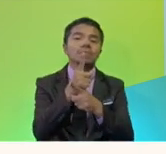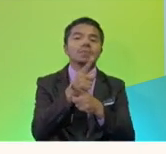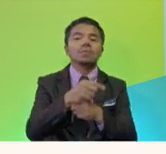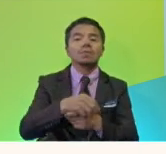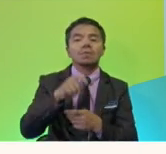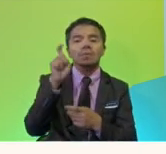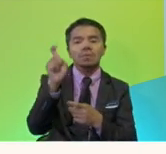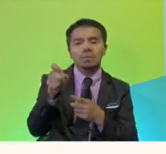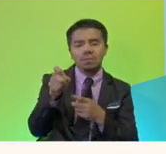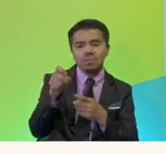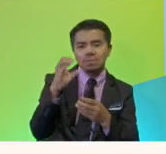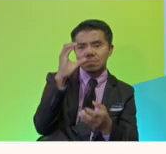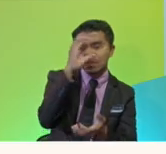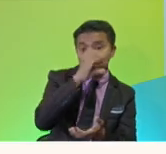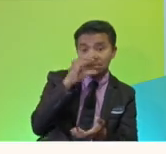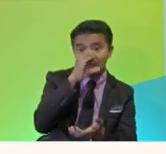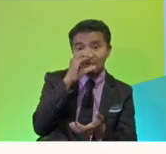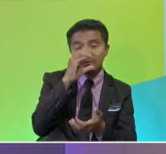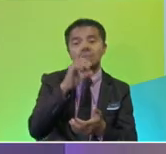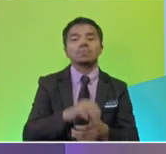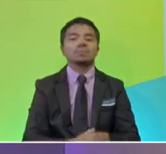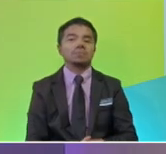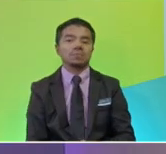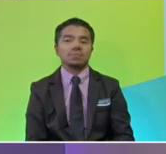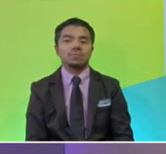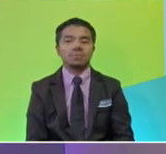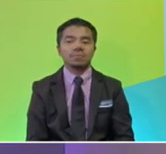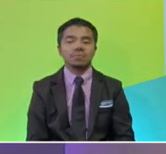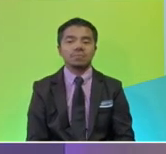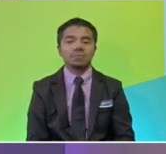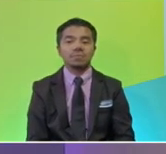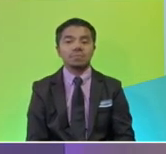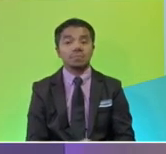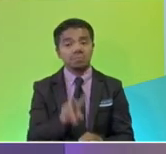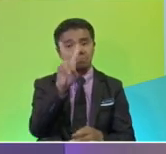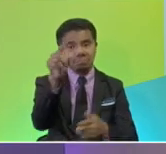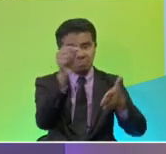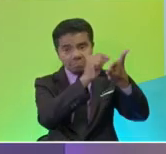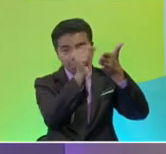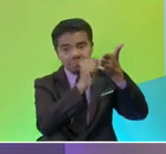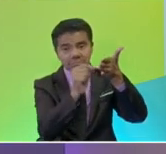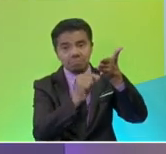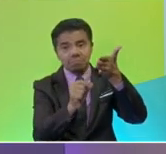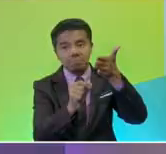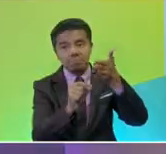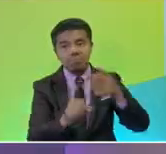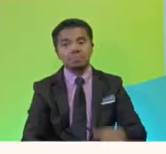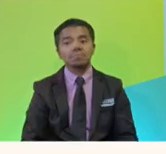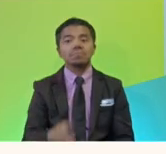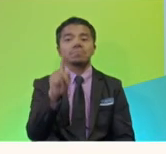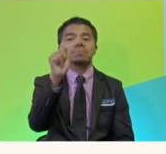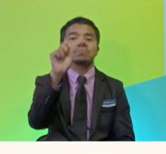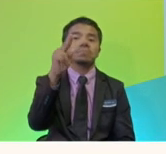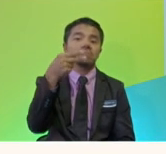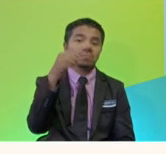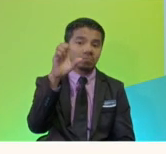to identify the distractor as well. Right. So, in the second text, we have the last line as well. I think